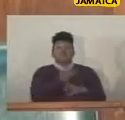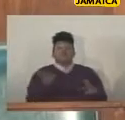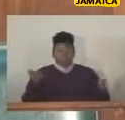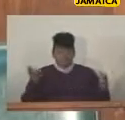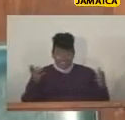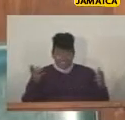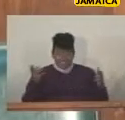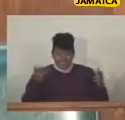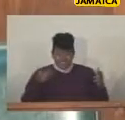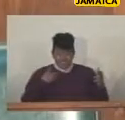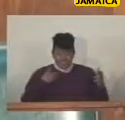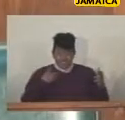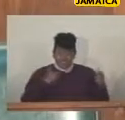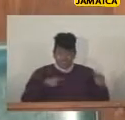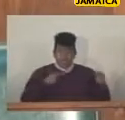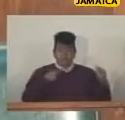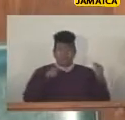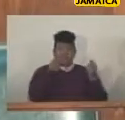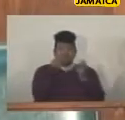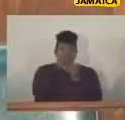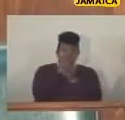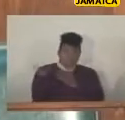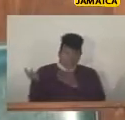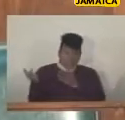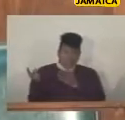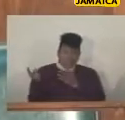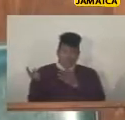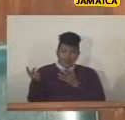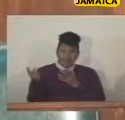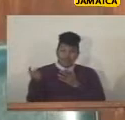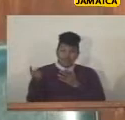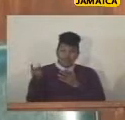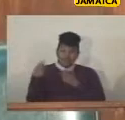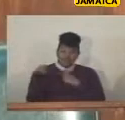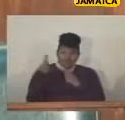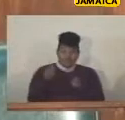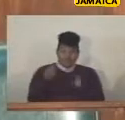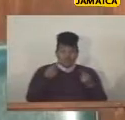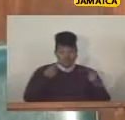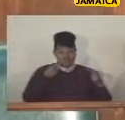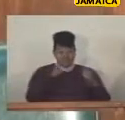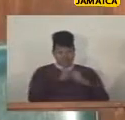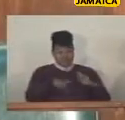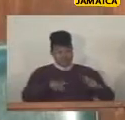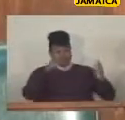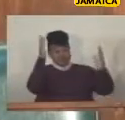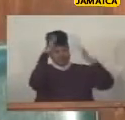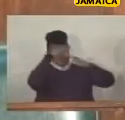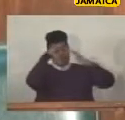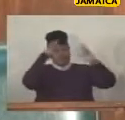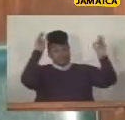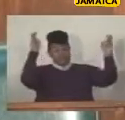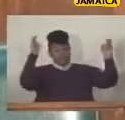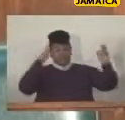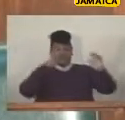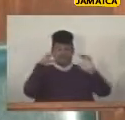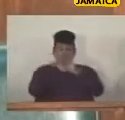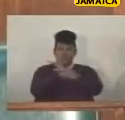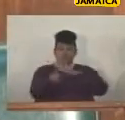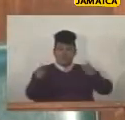in dealing with this troubled issue of crime control is